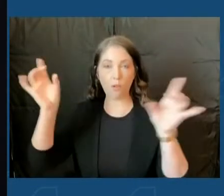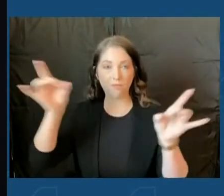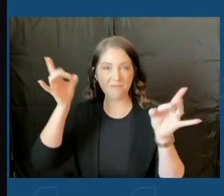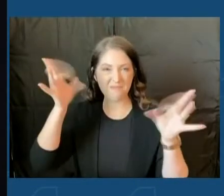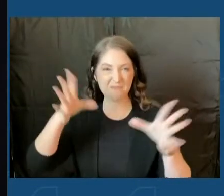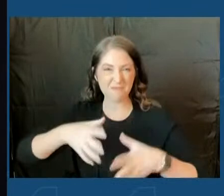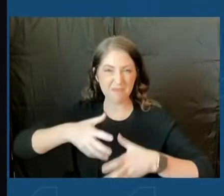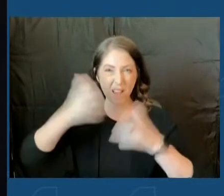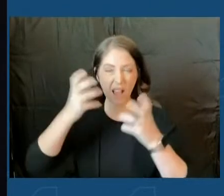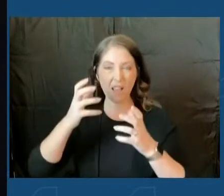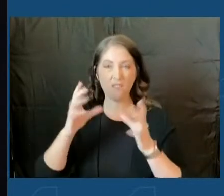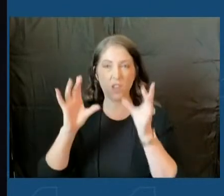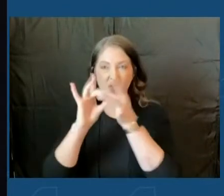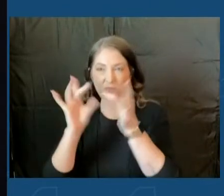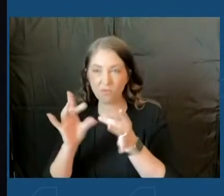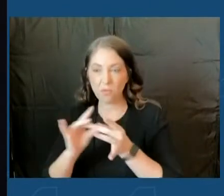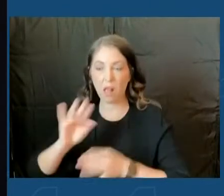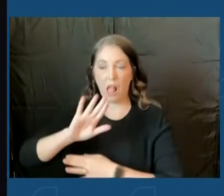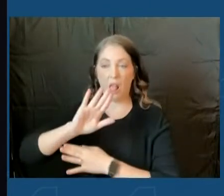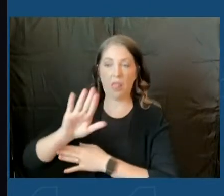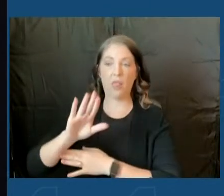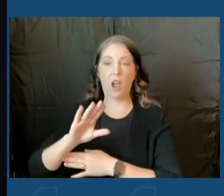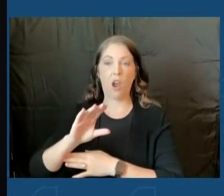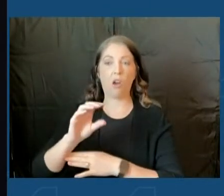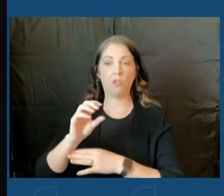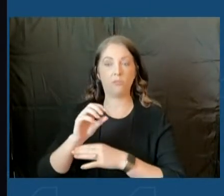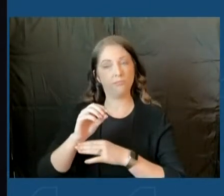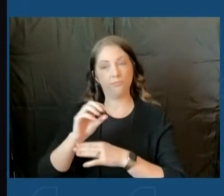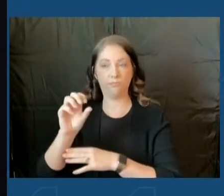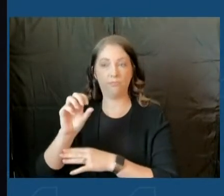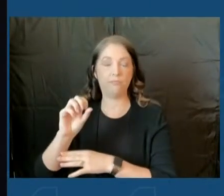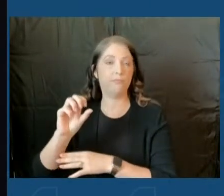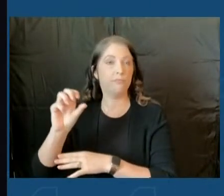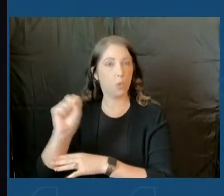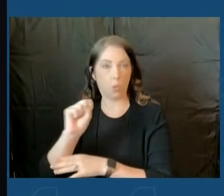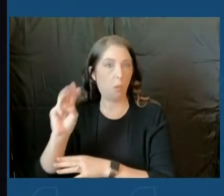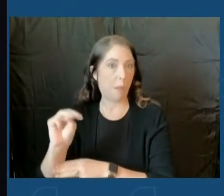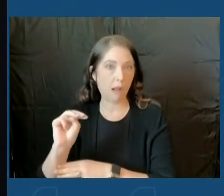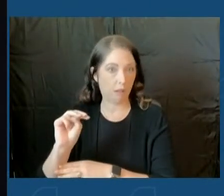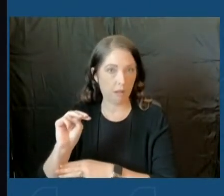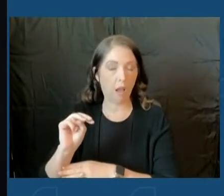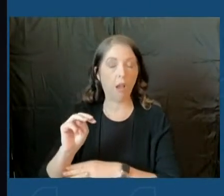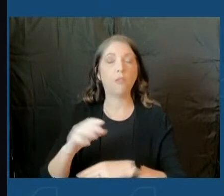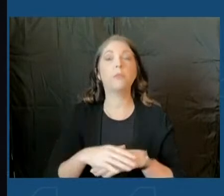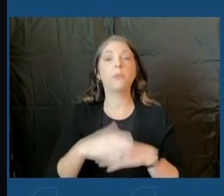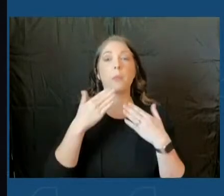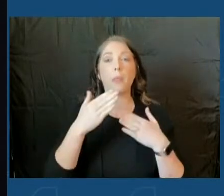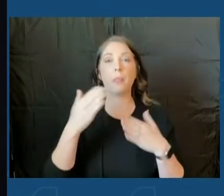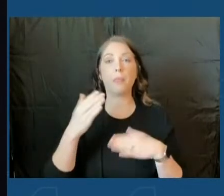on their platforms. Thank you, Senator Anna Kaplan, and thank you, Assemblymember Patricia Fahey.